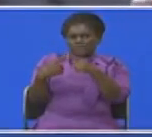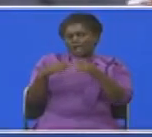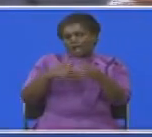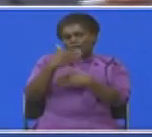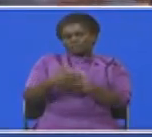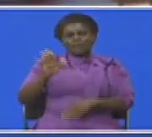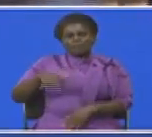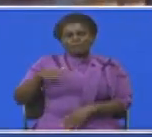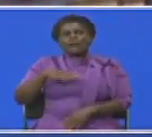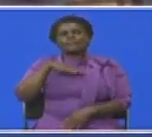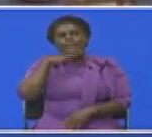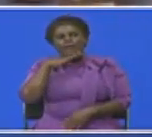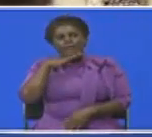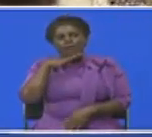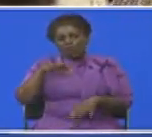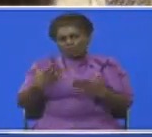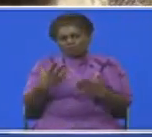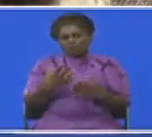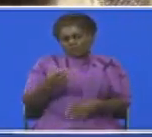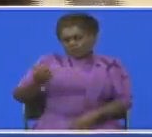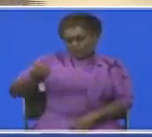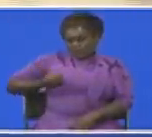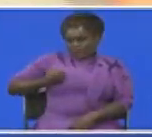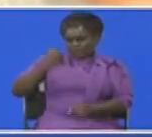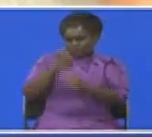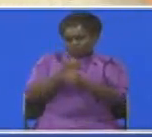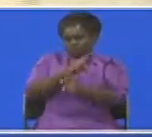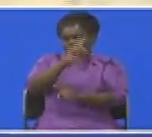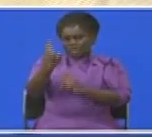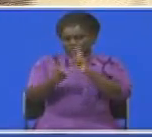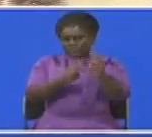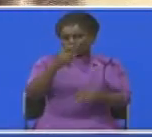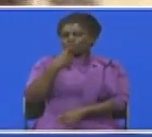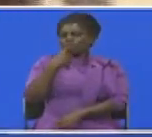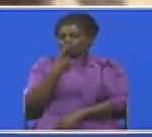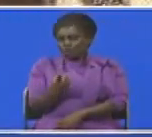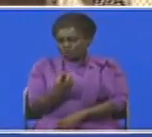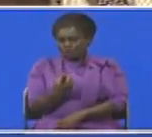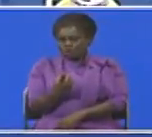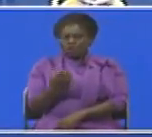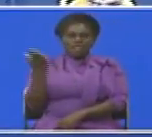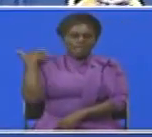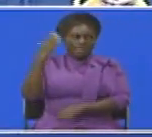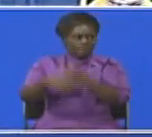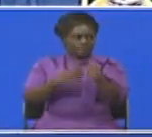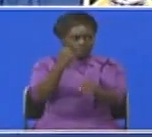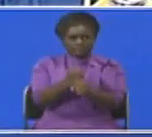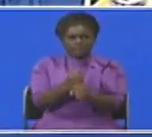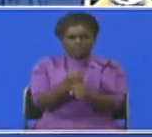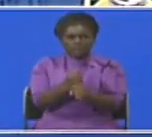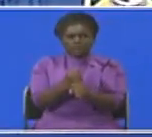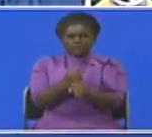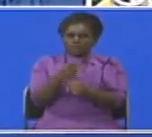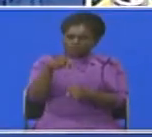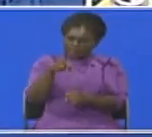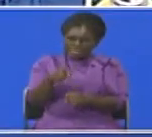losing a parent or sometimes both. Kahdija, who sat for exams at Moi High School Kabarak last year, had to prepare with the